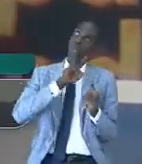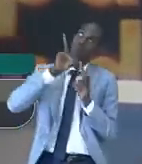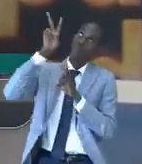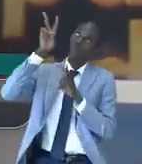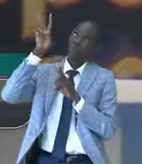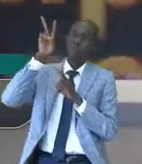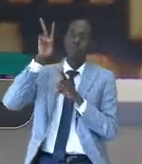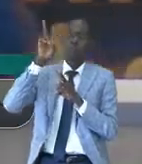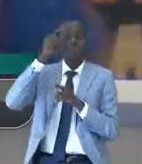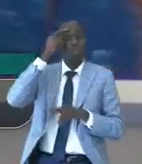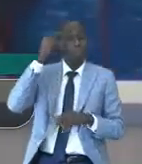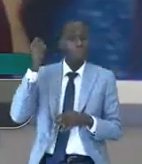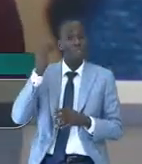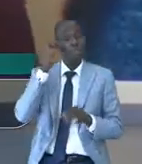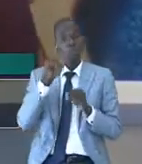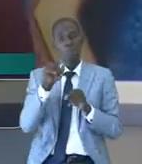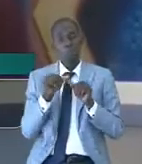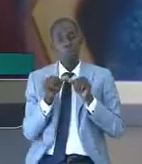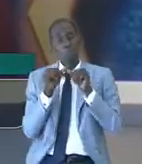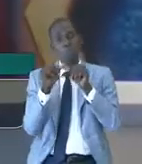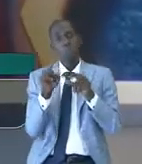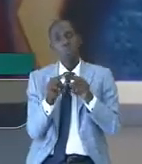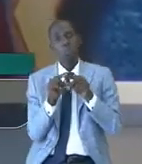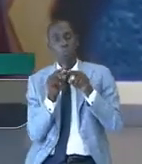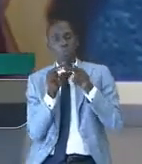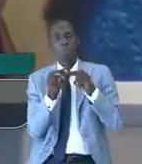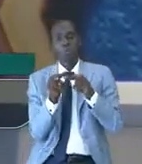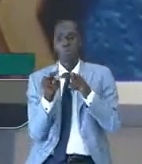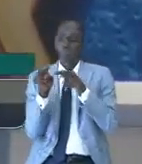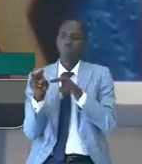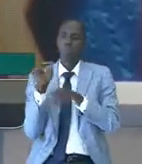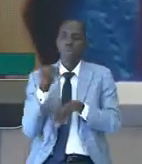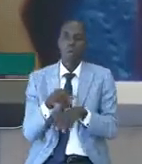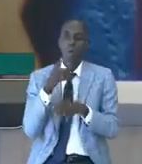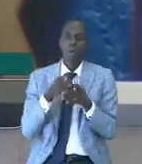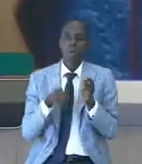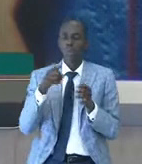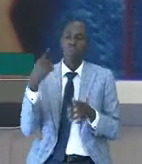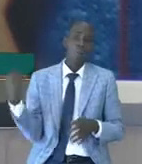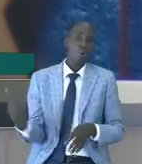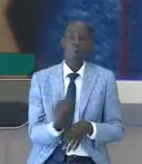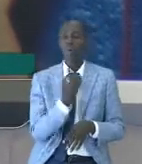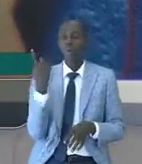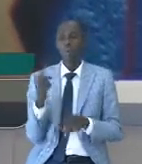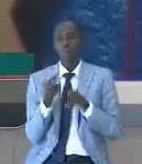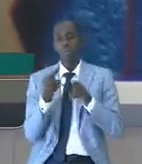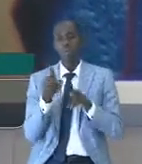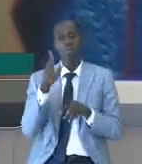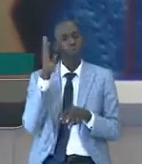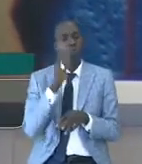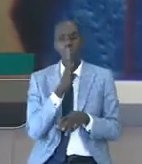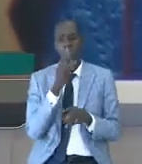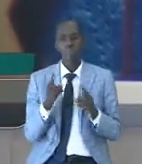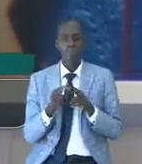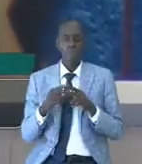Look up. Because if you keep on looking at what you have always been looking at, you'll be so discouraged